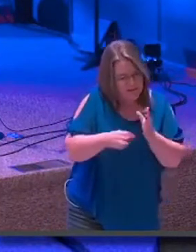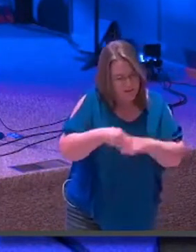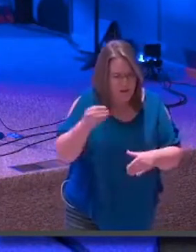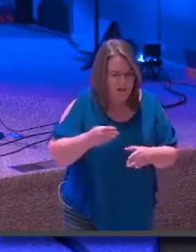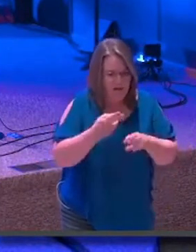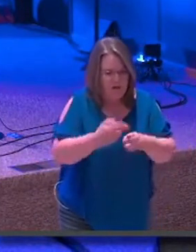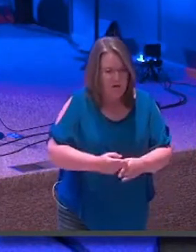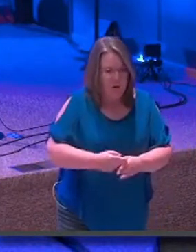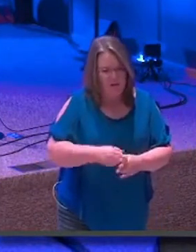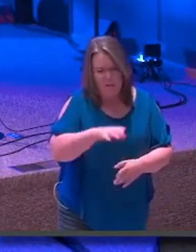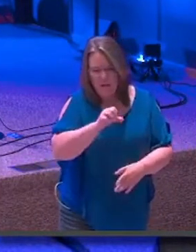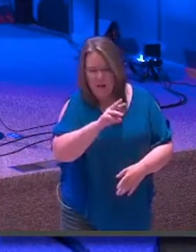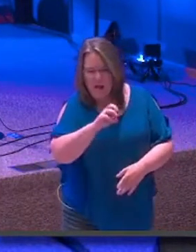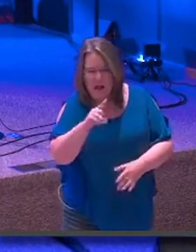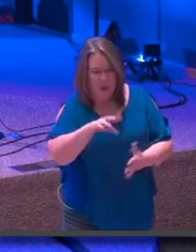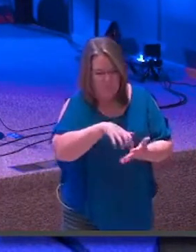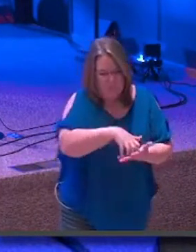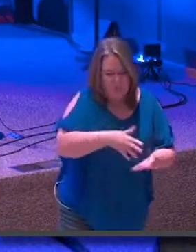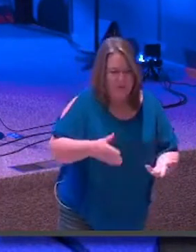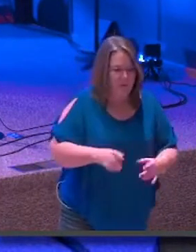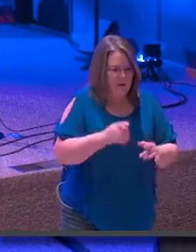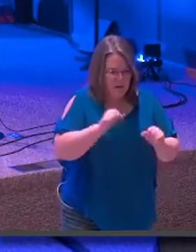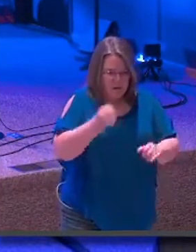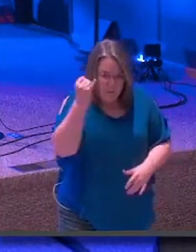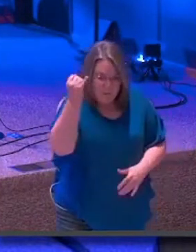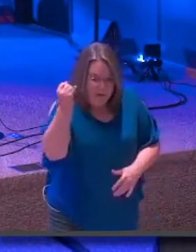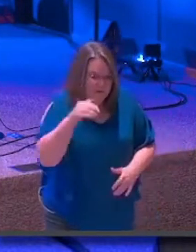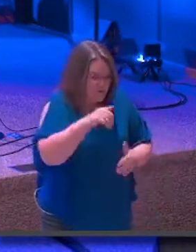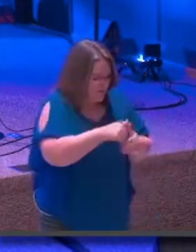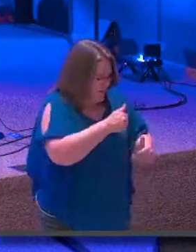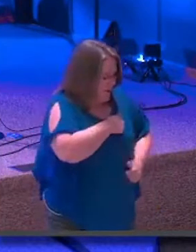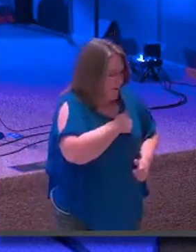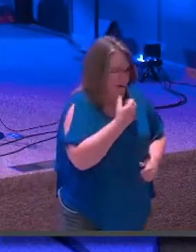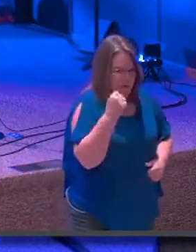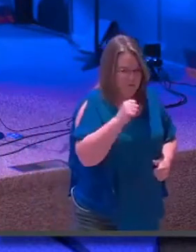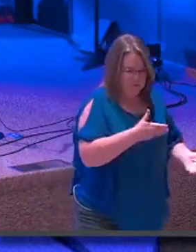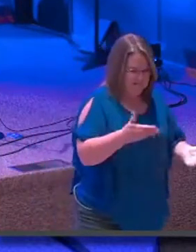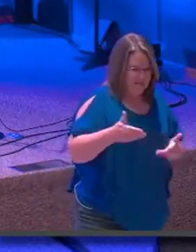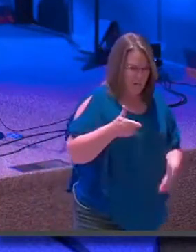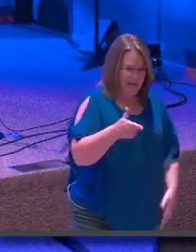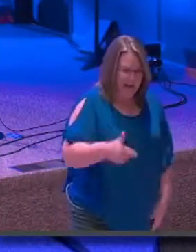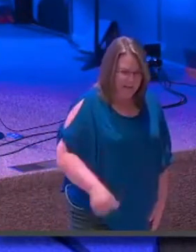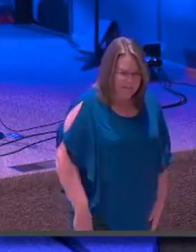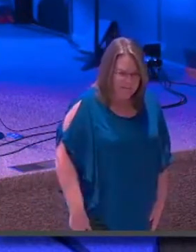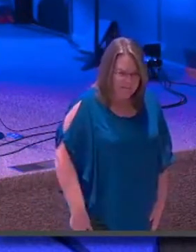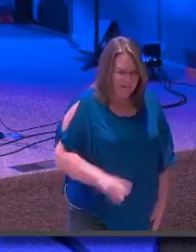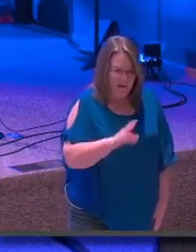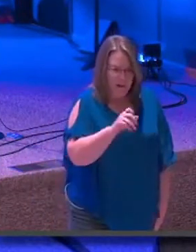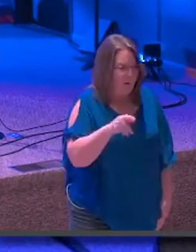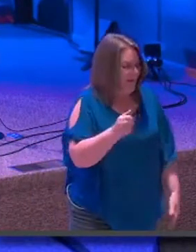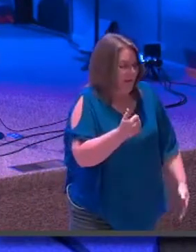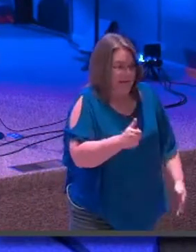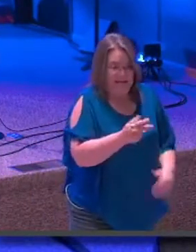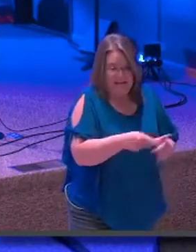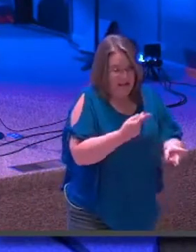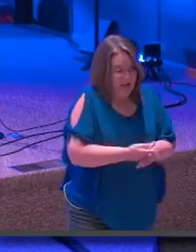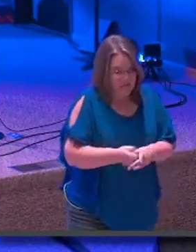coward. Could you imagine being in the army and refusing to carry a gun, a weapon, any kind?